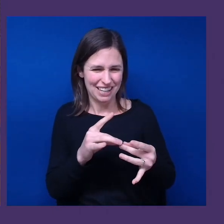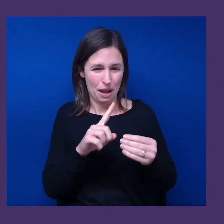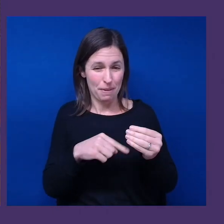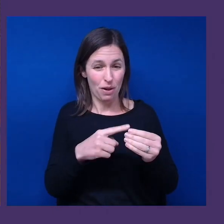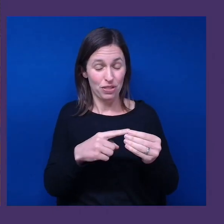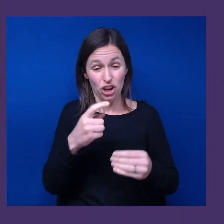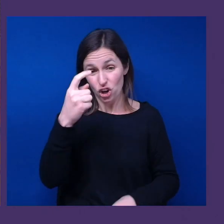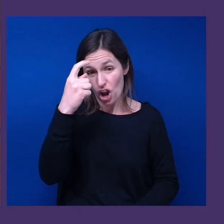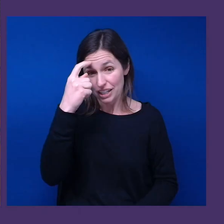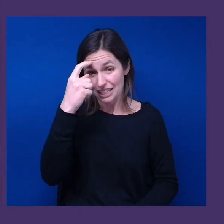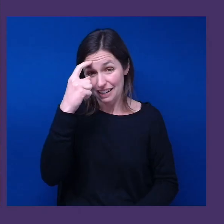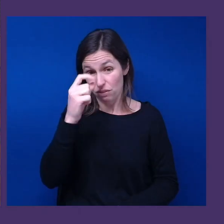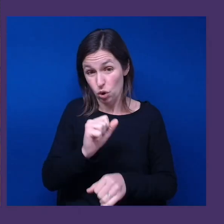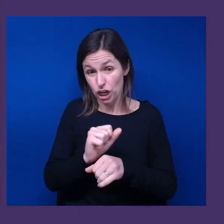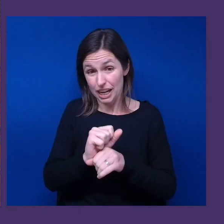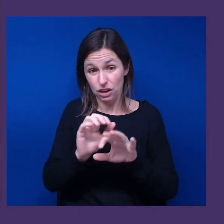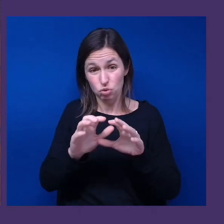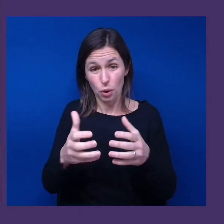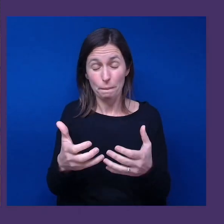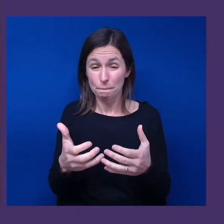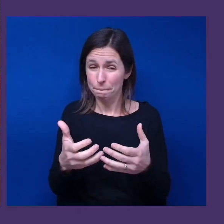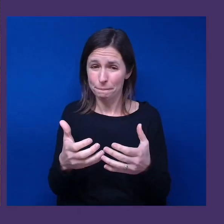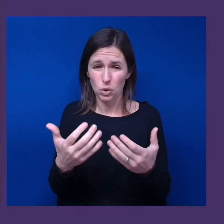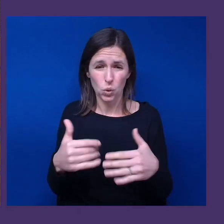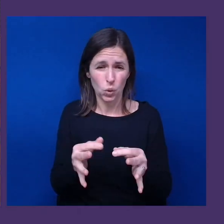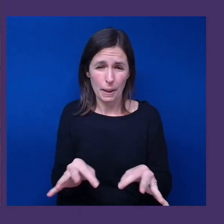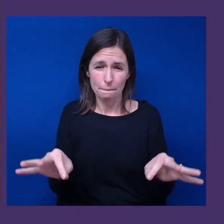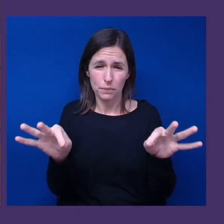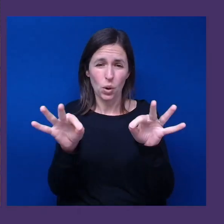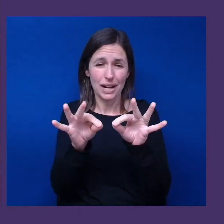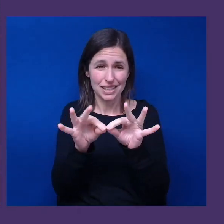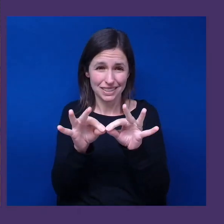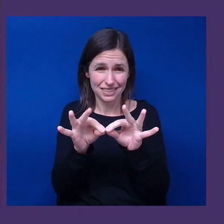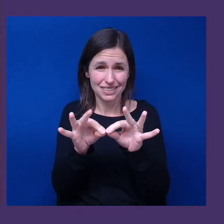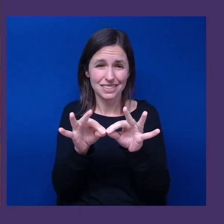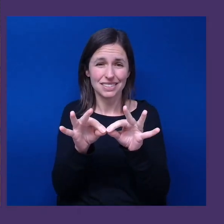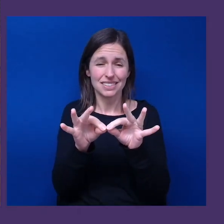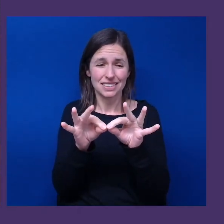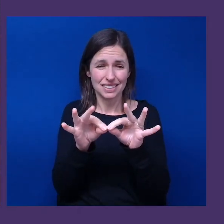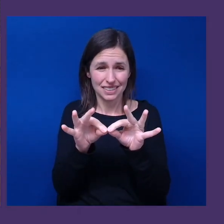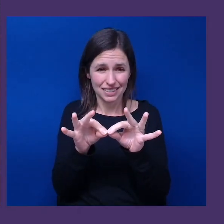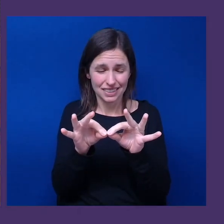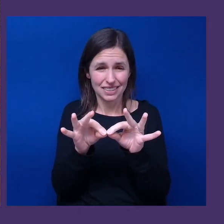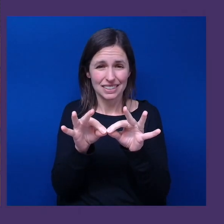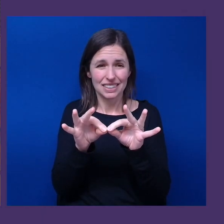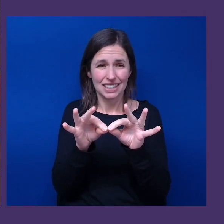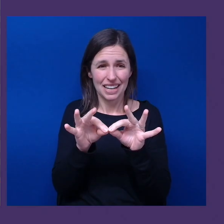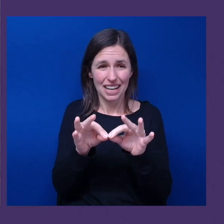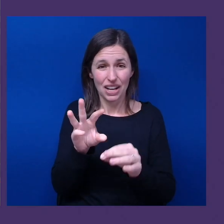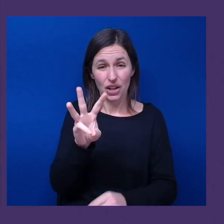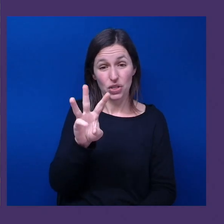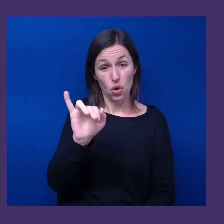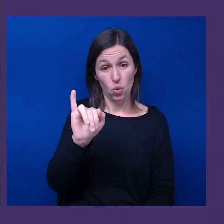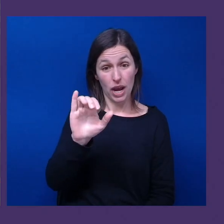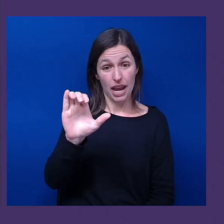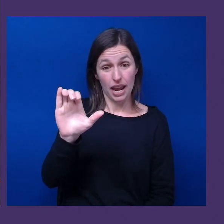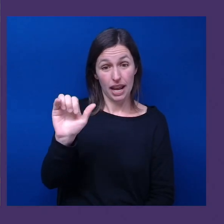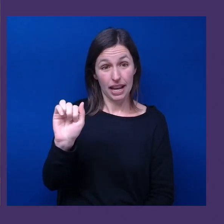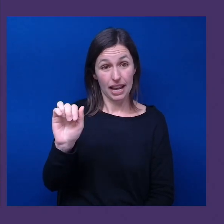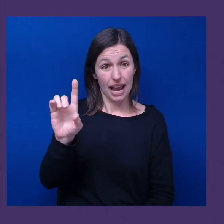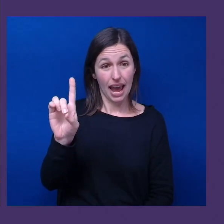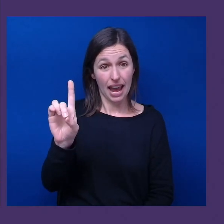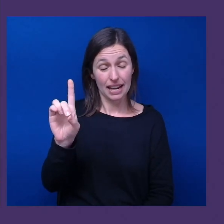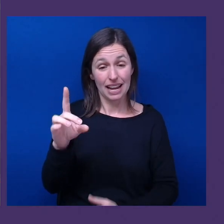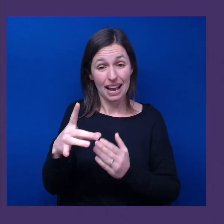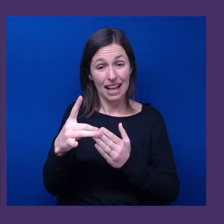really, really important, especially because the WCAG guidelines don't fully cover cognitive accessibility